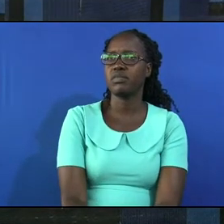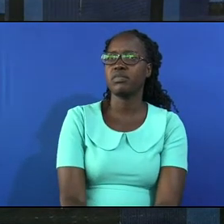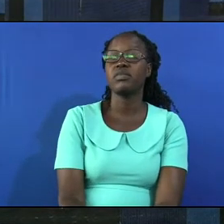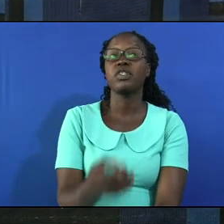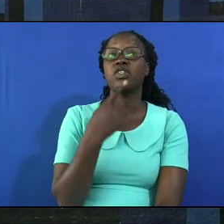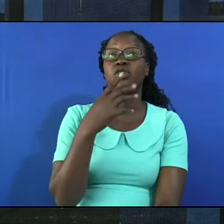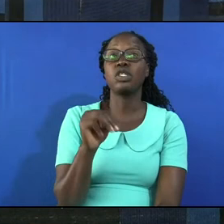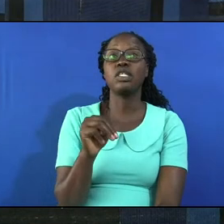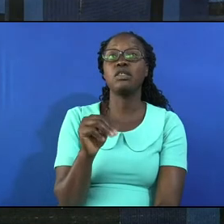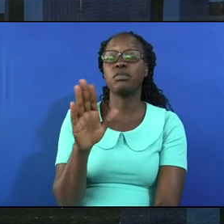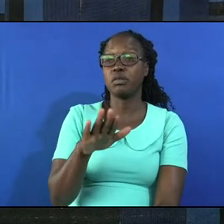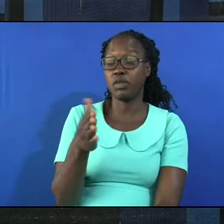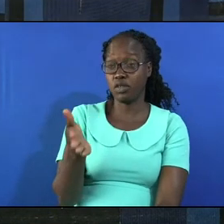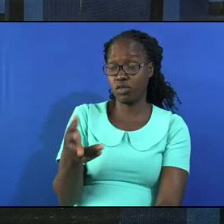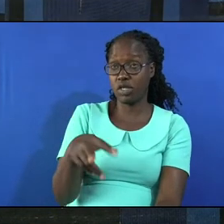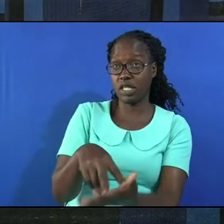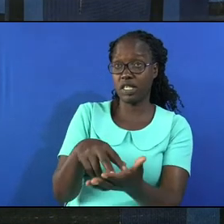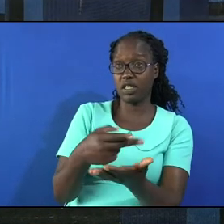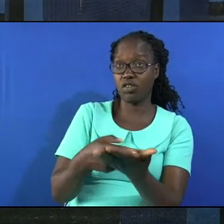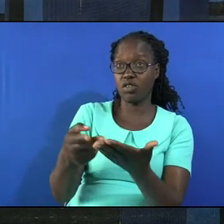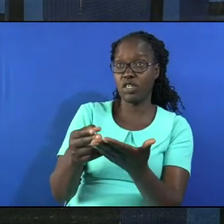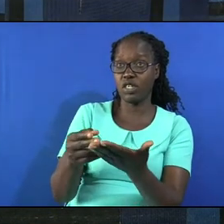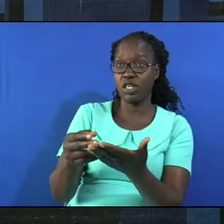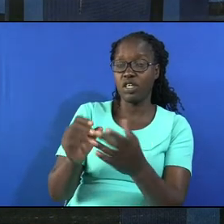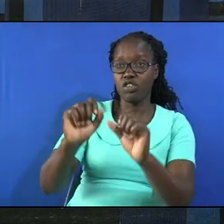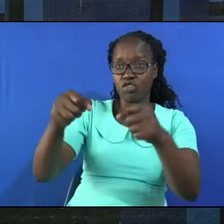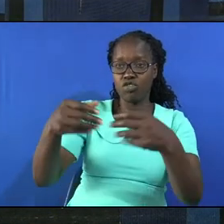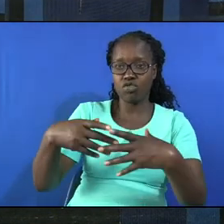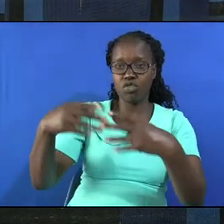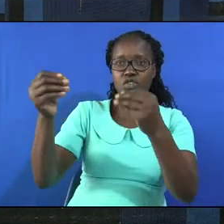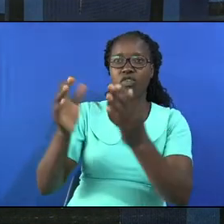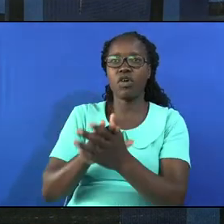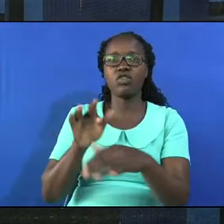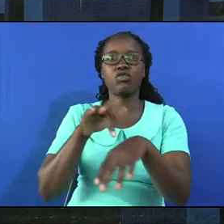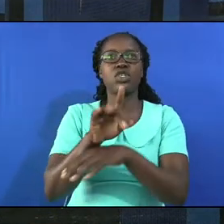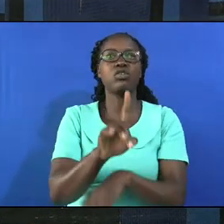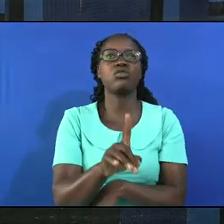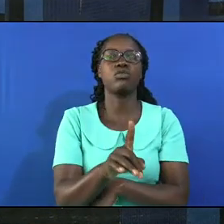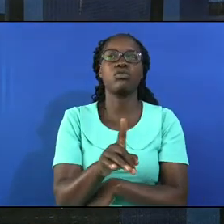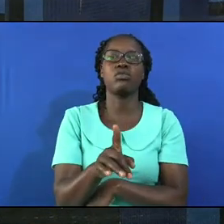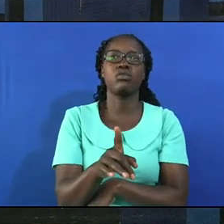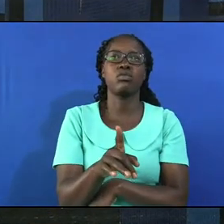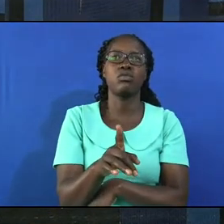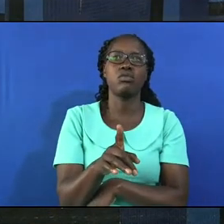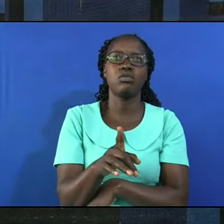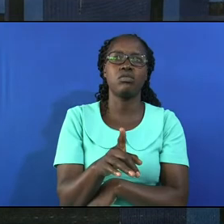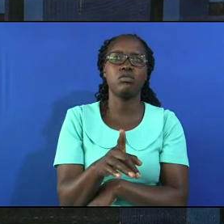He told him, the place you are standing is holy. Remove your shoes. And he said, I want to send you.